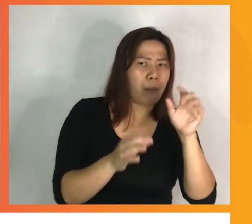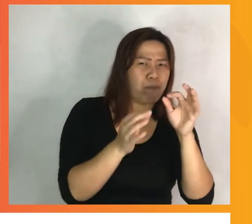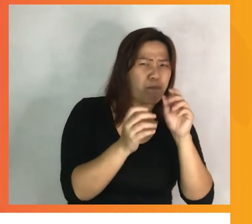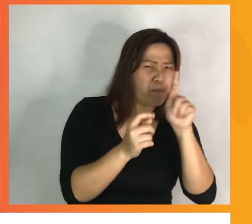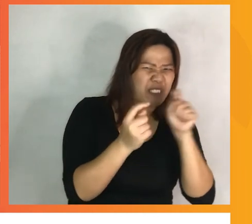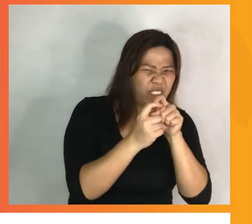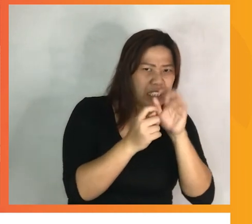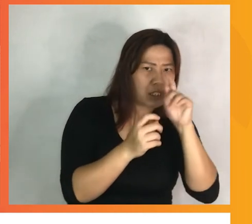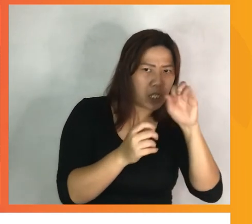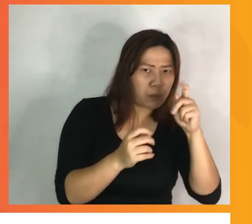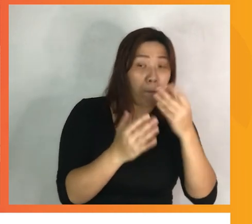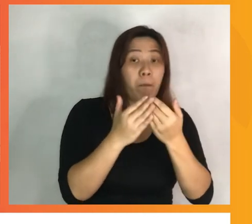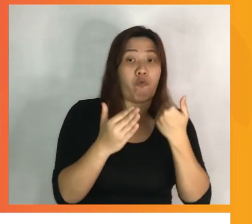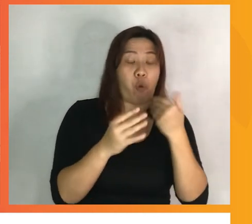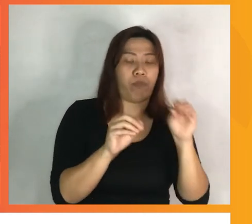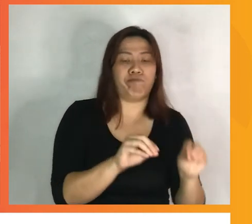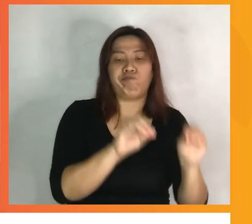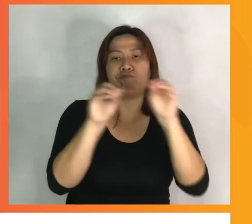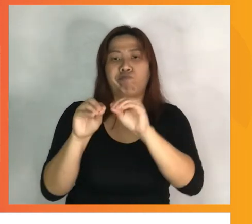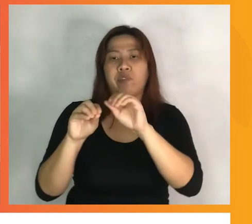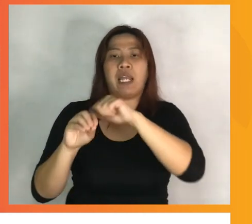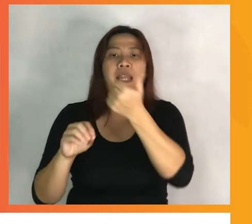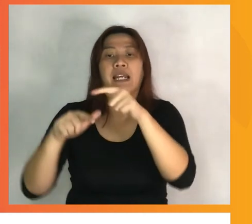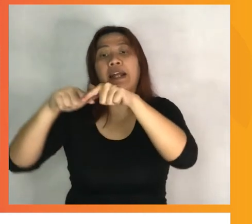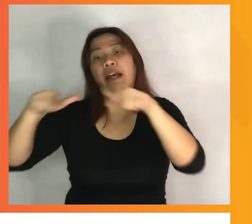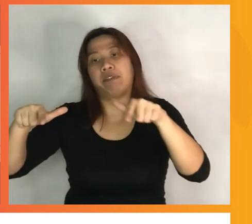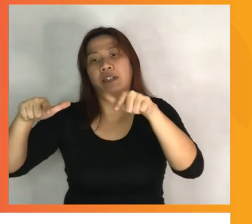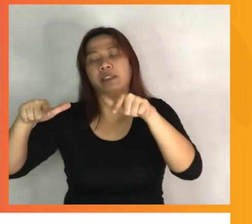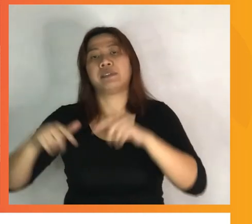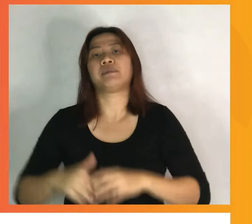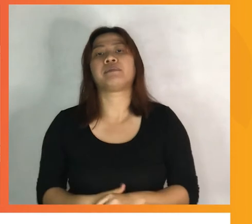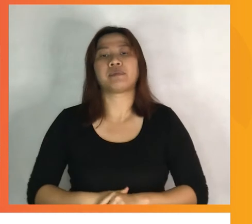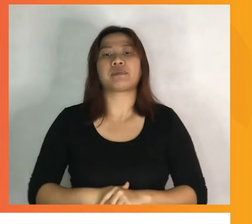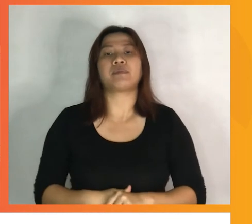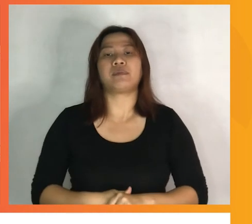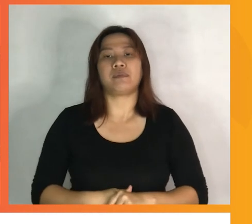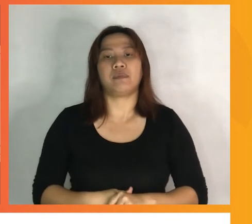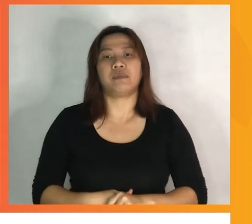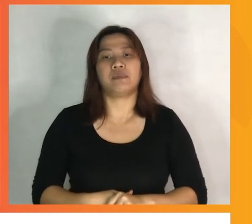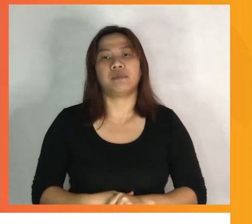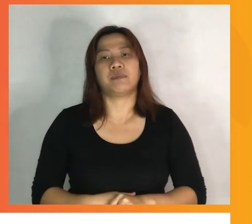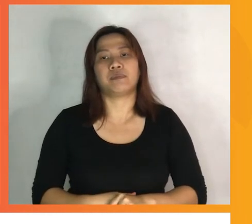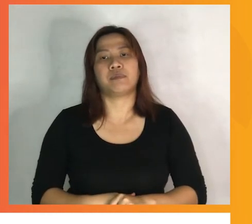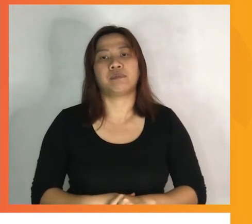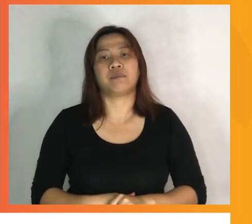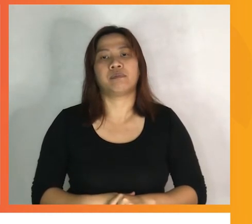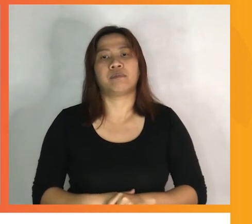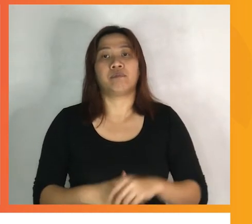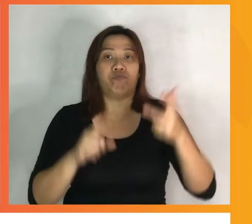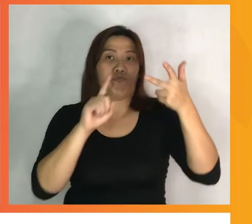is proficient in a specific task before you move them on to the next level.